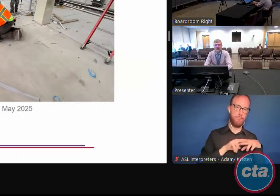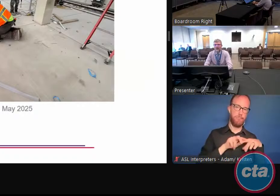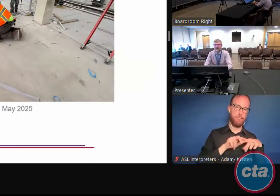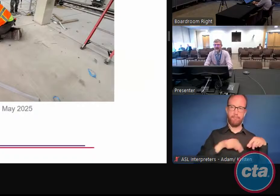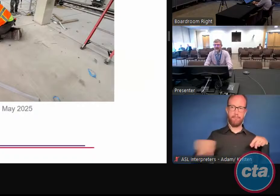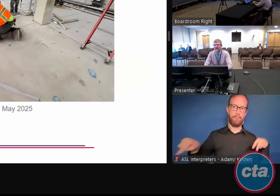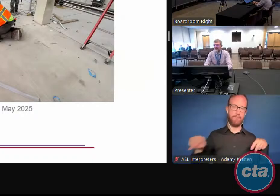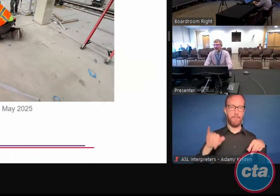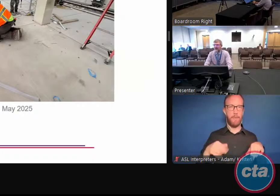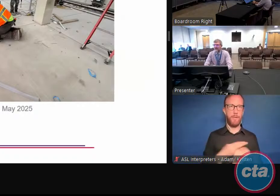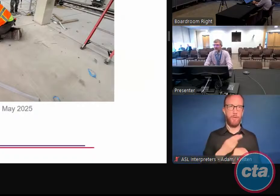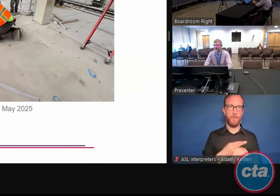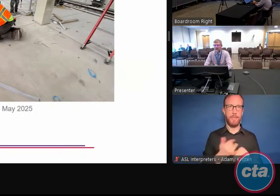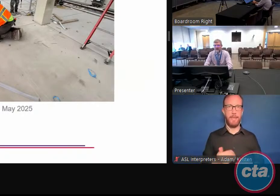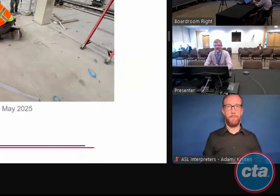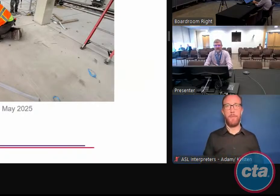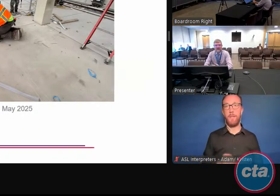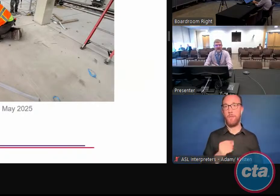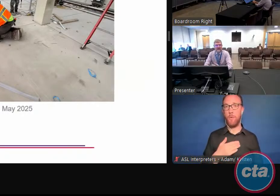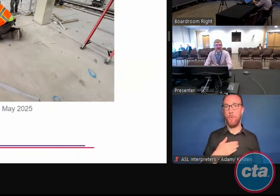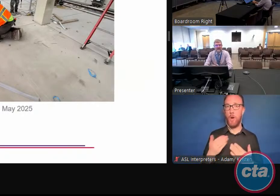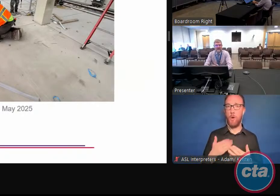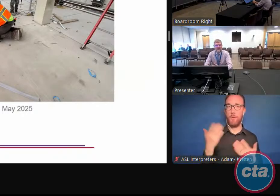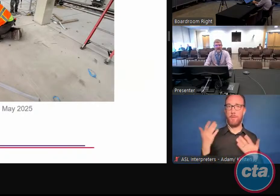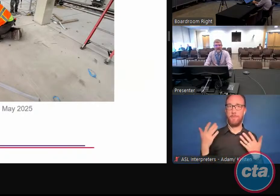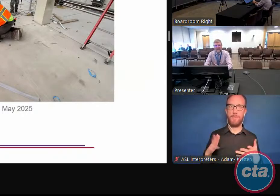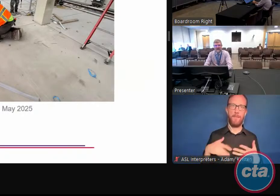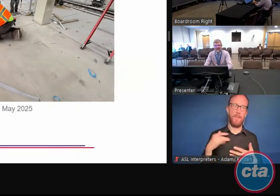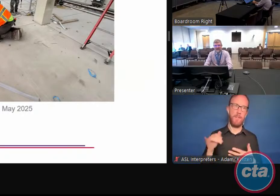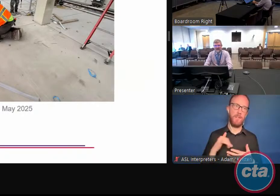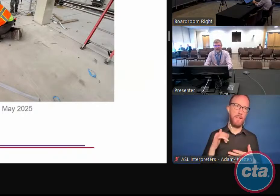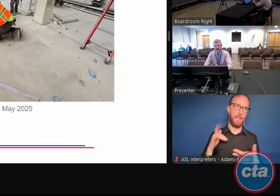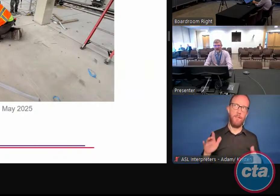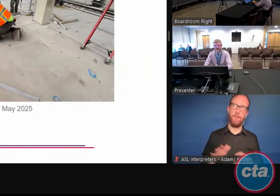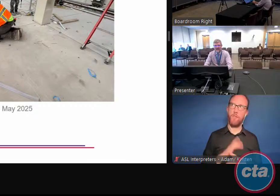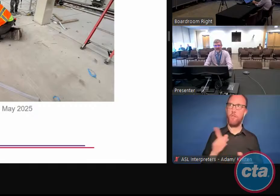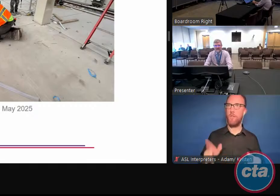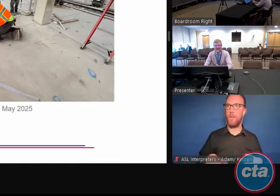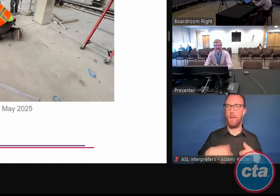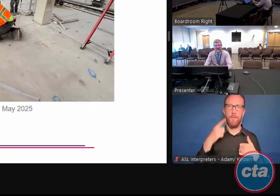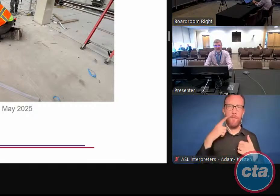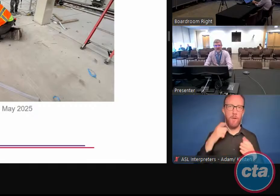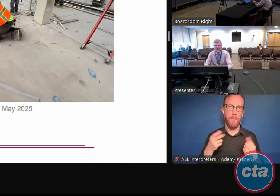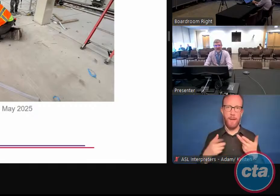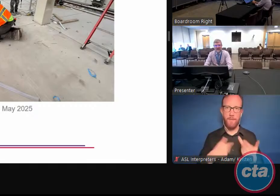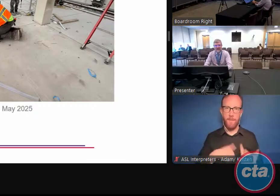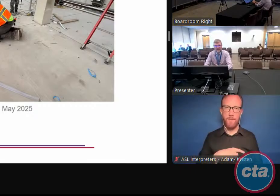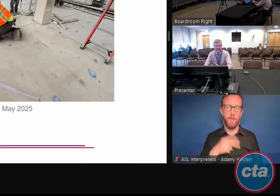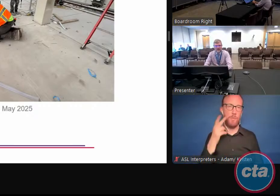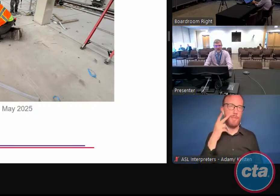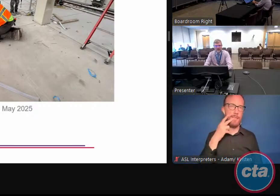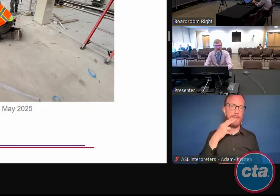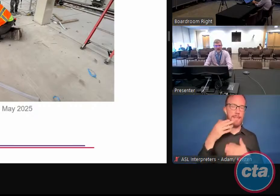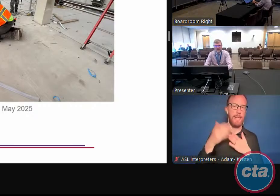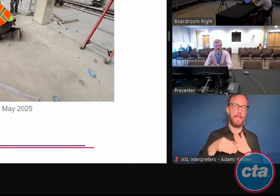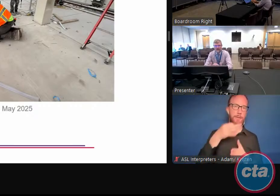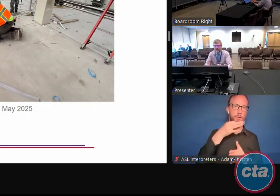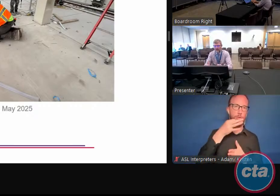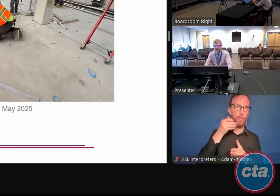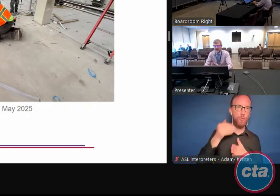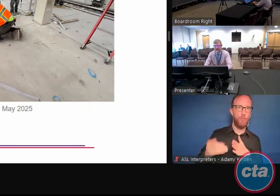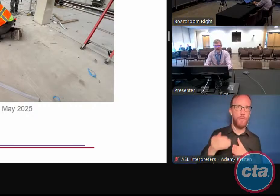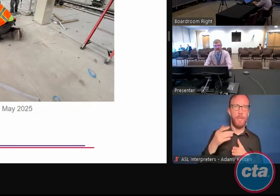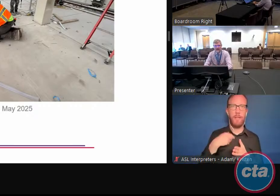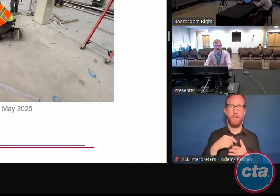So we're almost there. After what has felt like a lifetime for many of us, we are seeing the finish line is readily ahead of us. We are currently finishing up